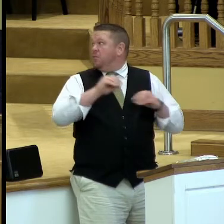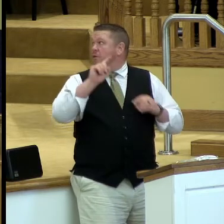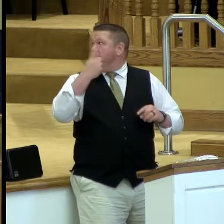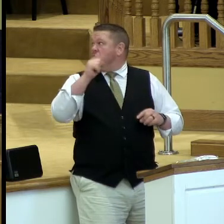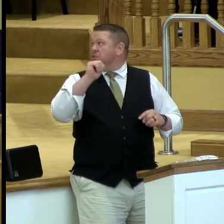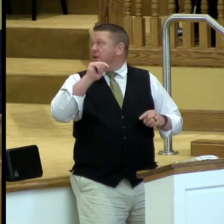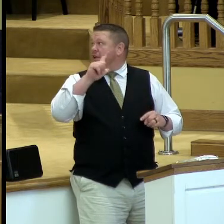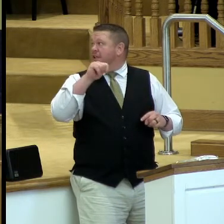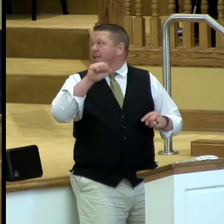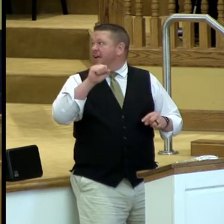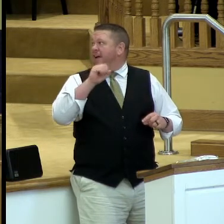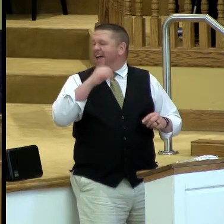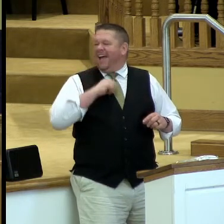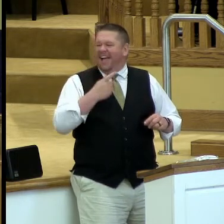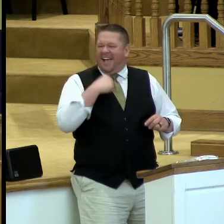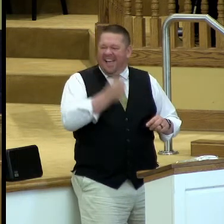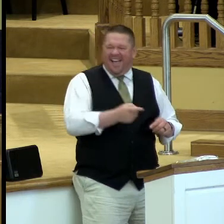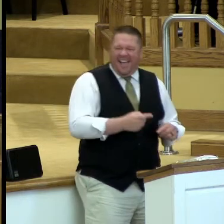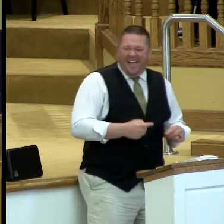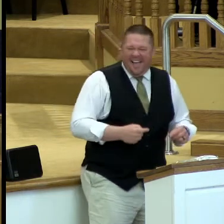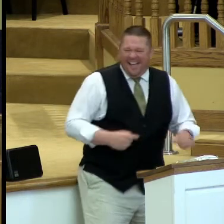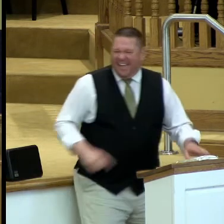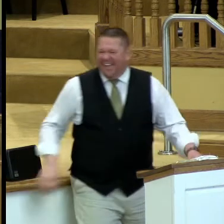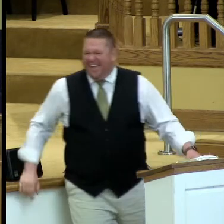moved the first Atlas stone, so I'm just saying.